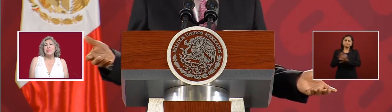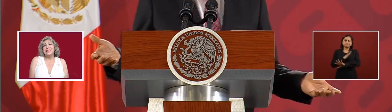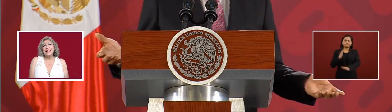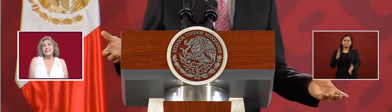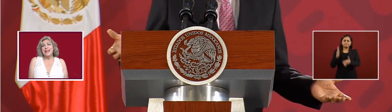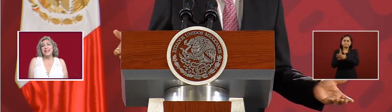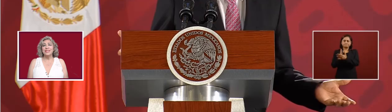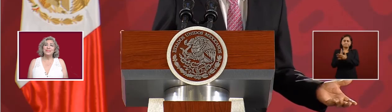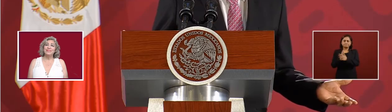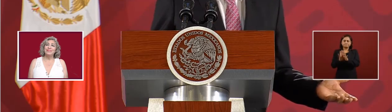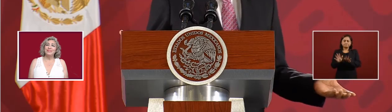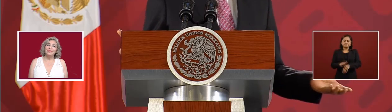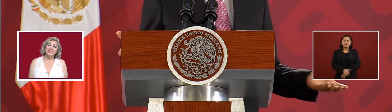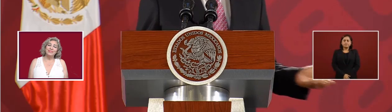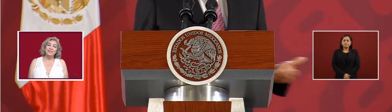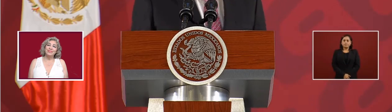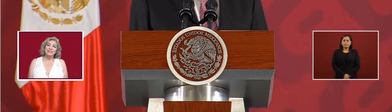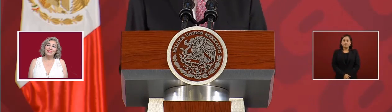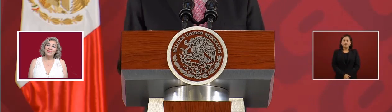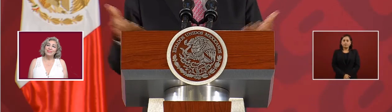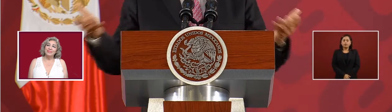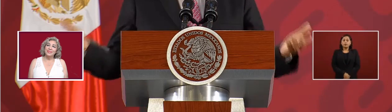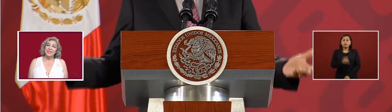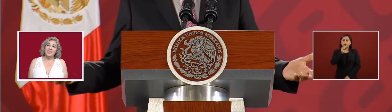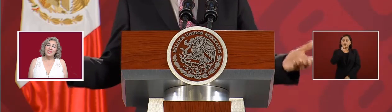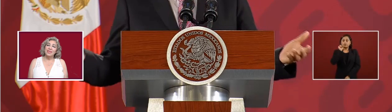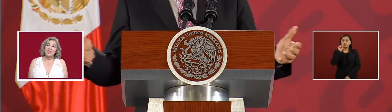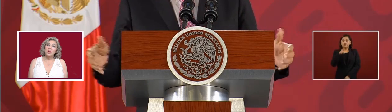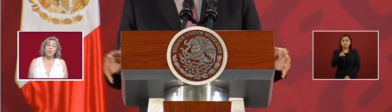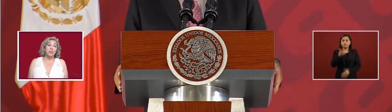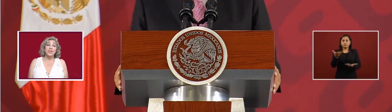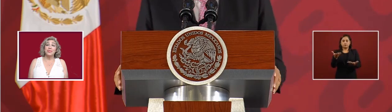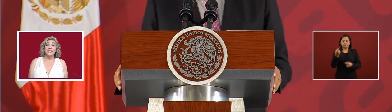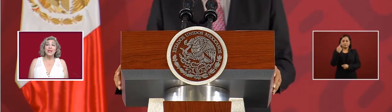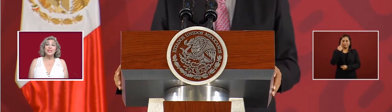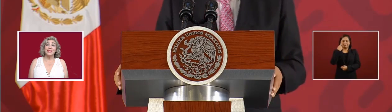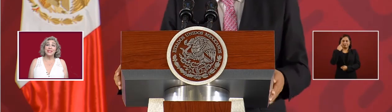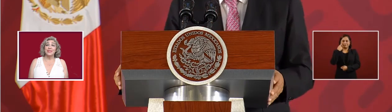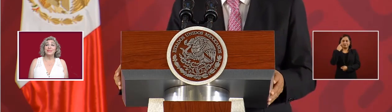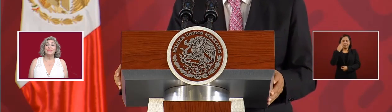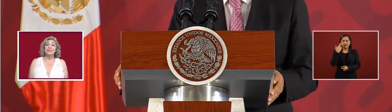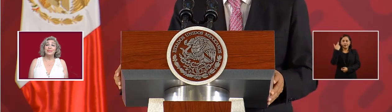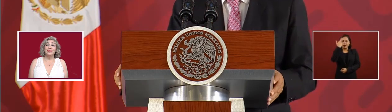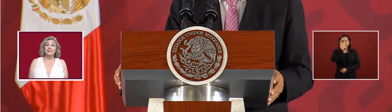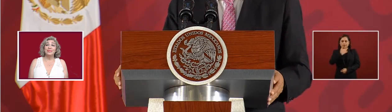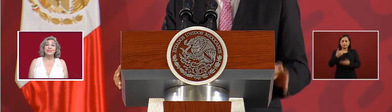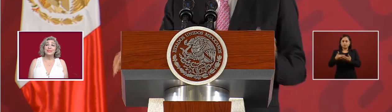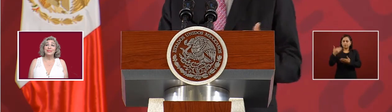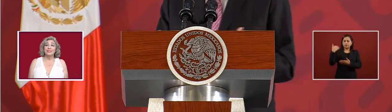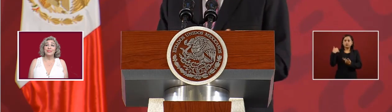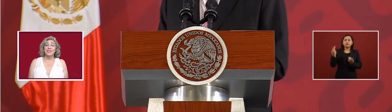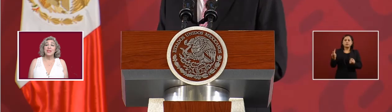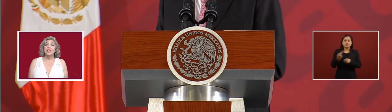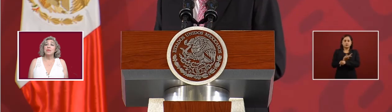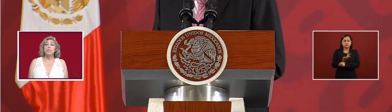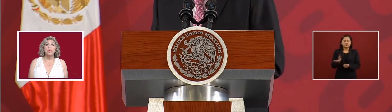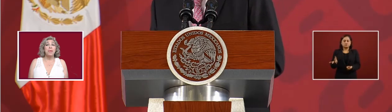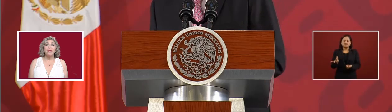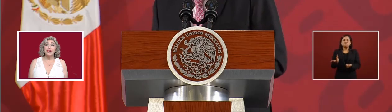Besides that, what were the results? More